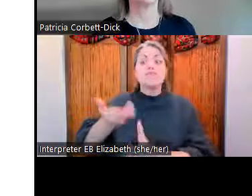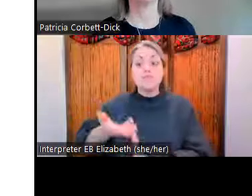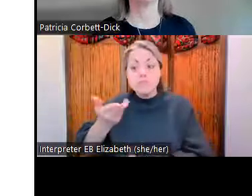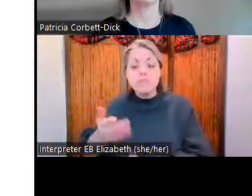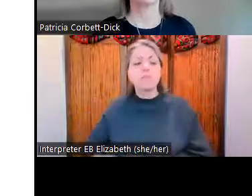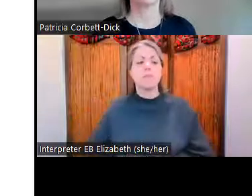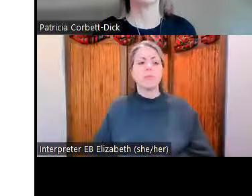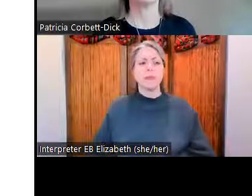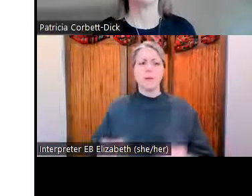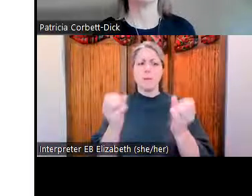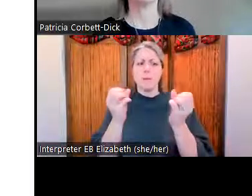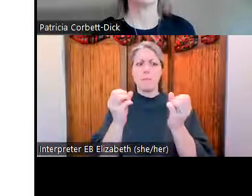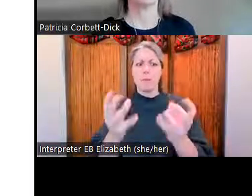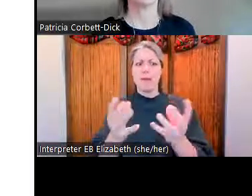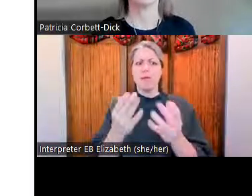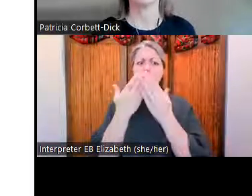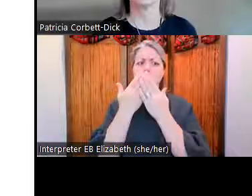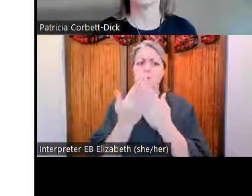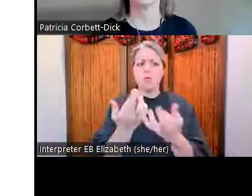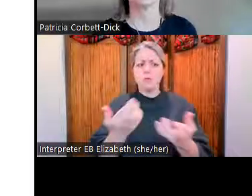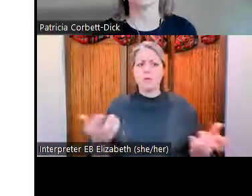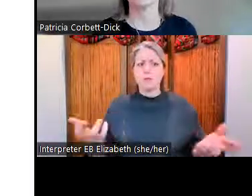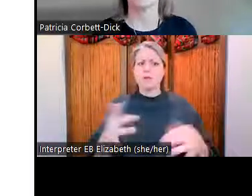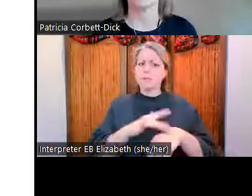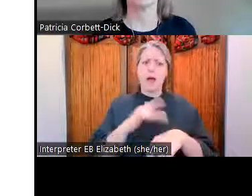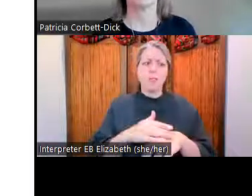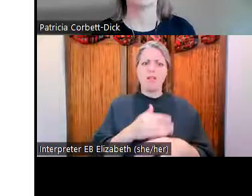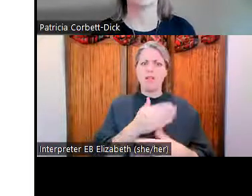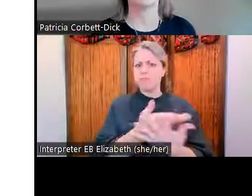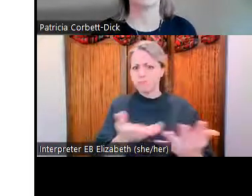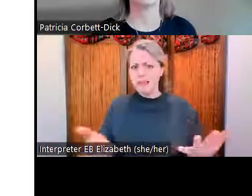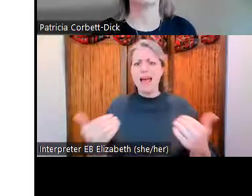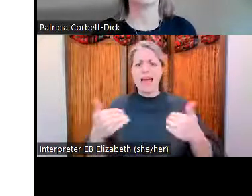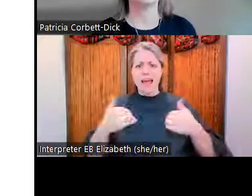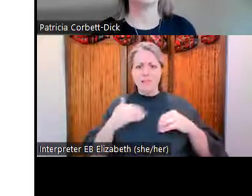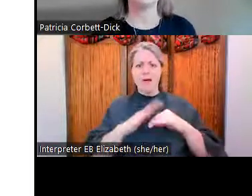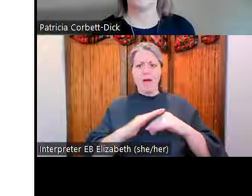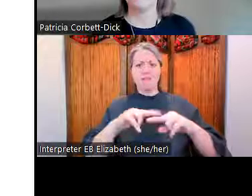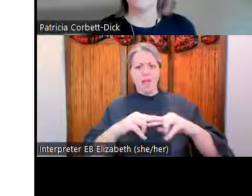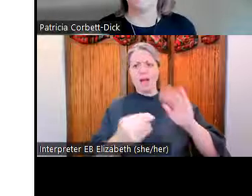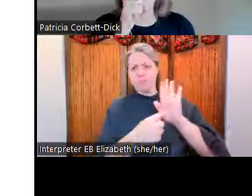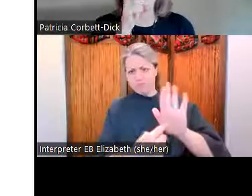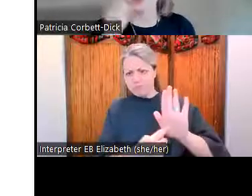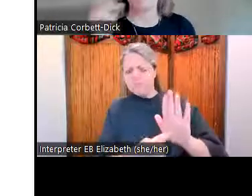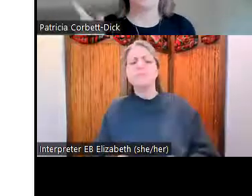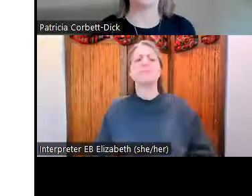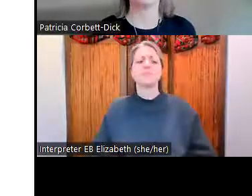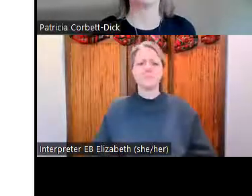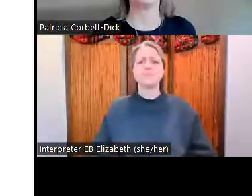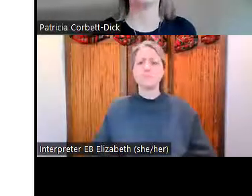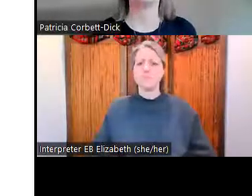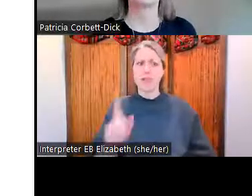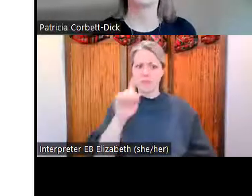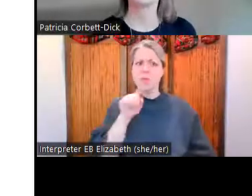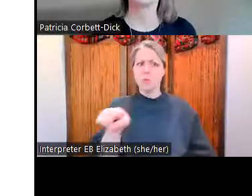multiple valuable resources available, and I would encourage folks to look at those, and I have those on our slides, which I believe will